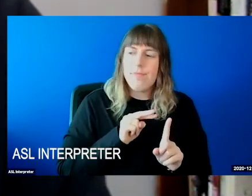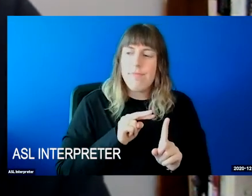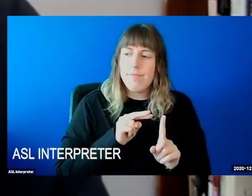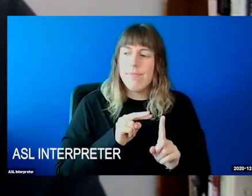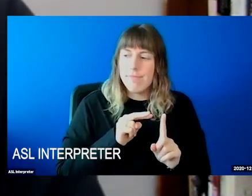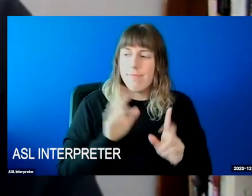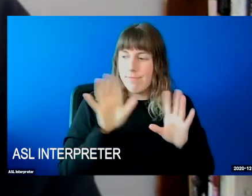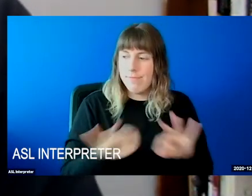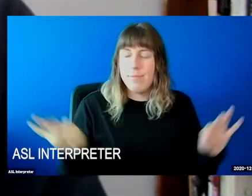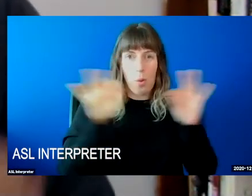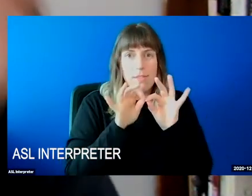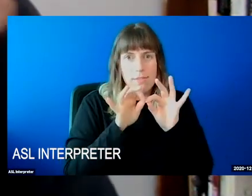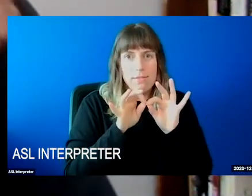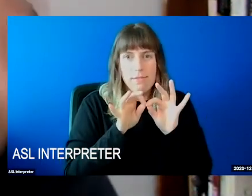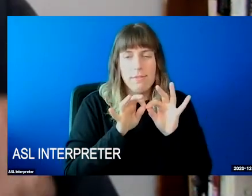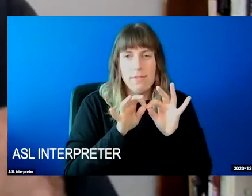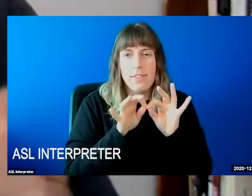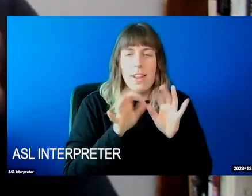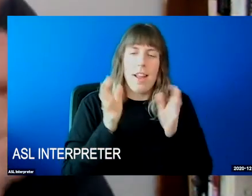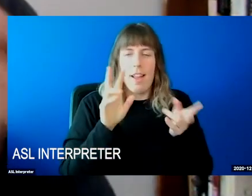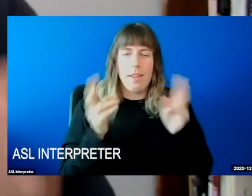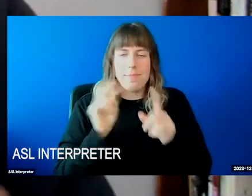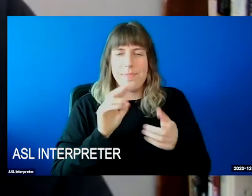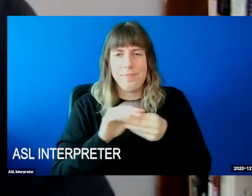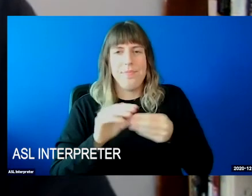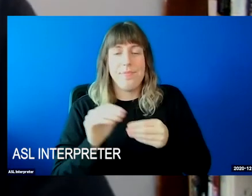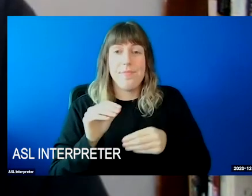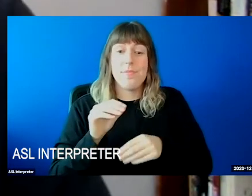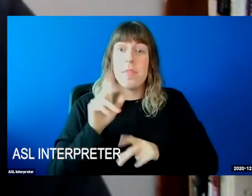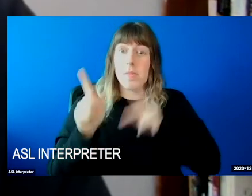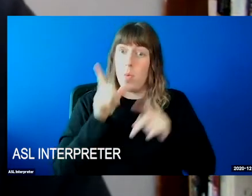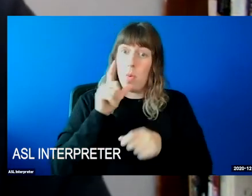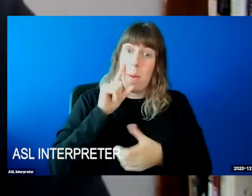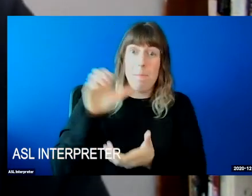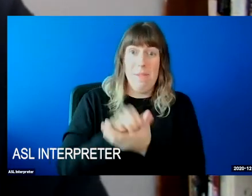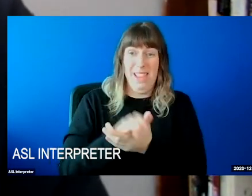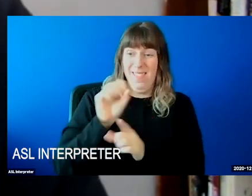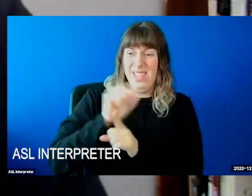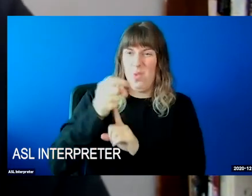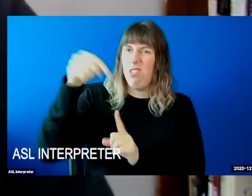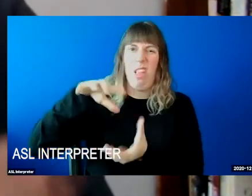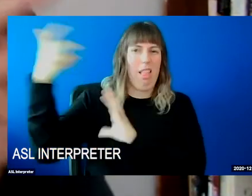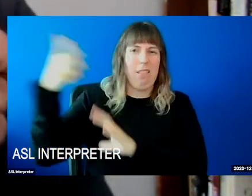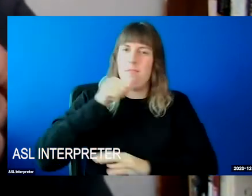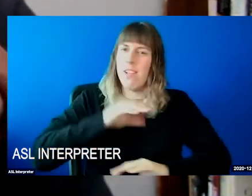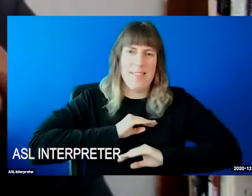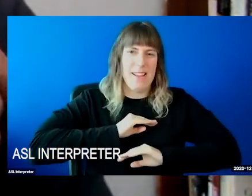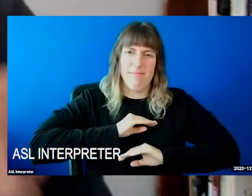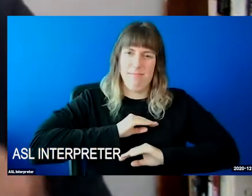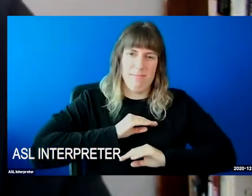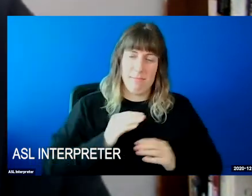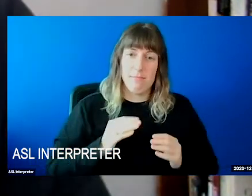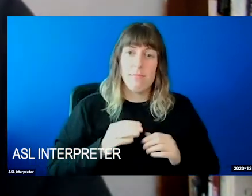to find the people who, I'll say it this way, find the people who believe the current situation is problematic. And what I'm